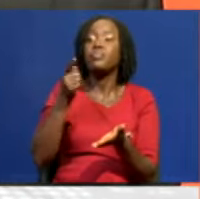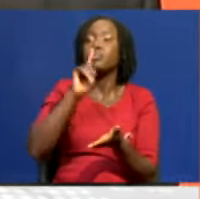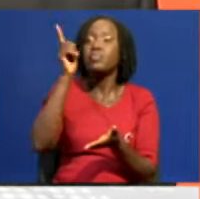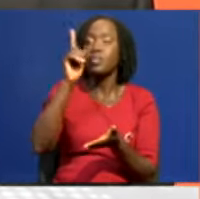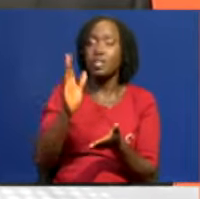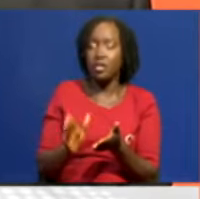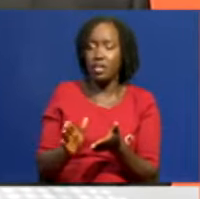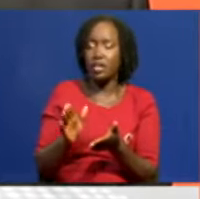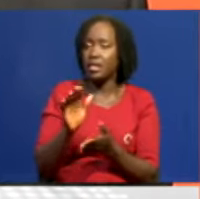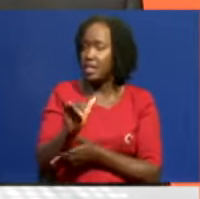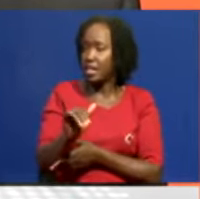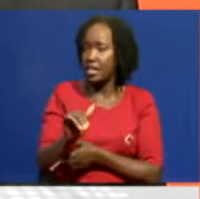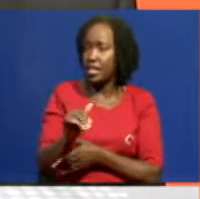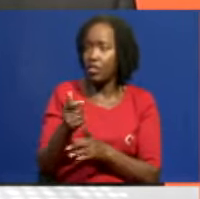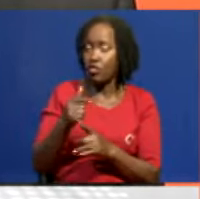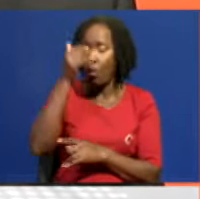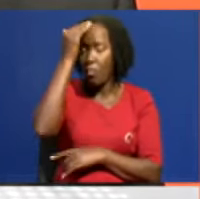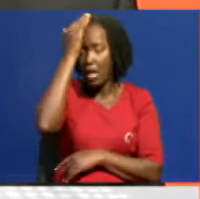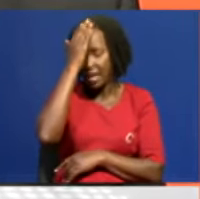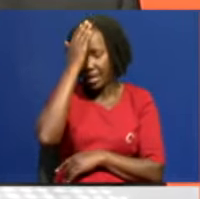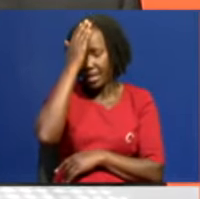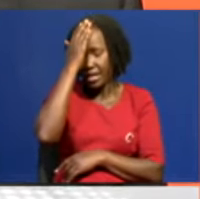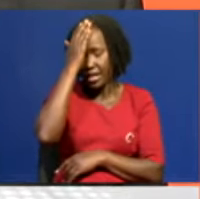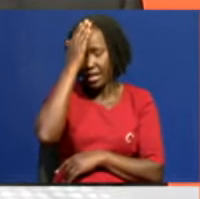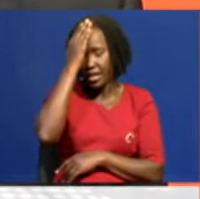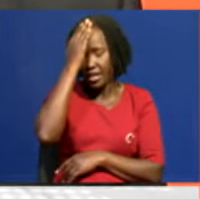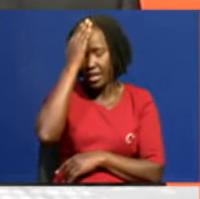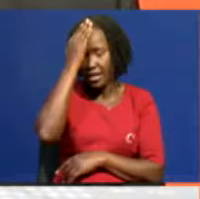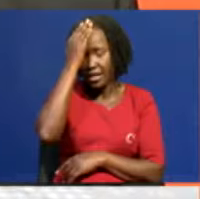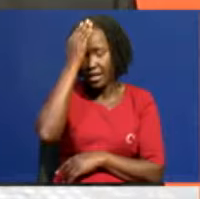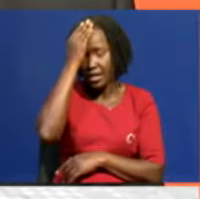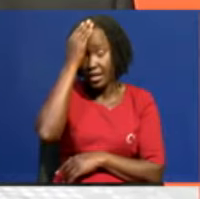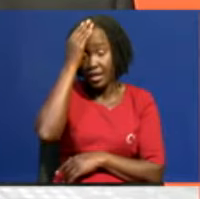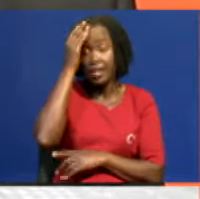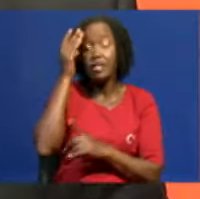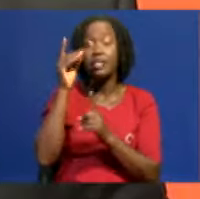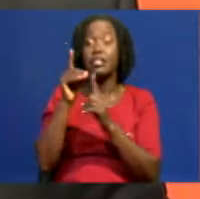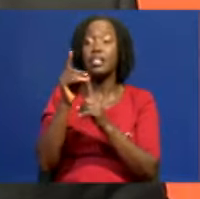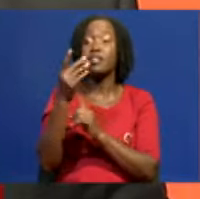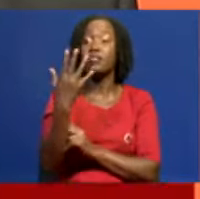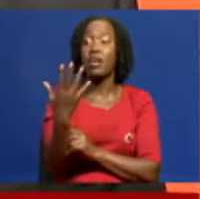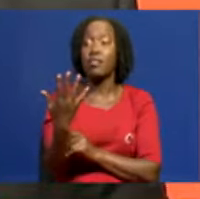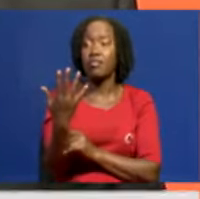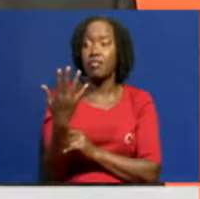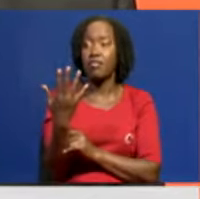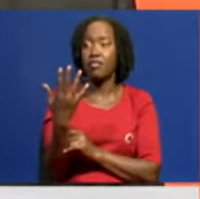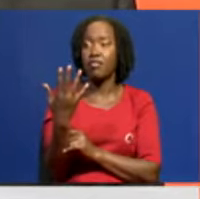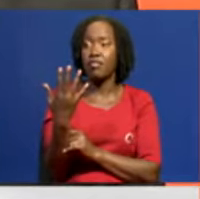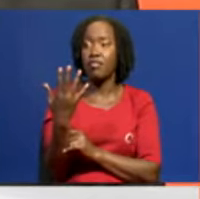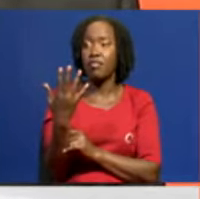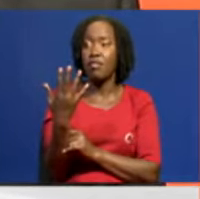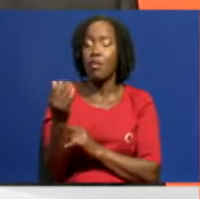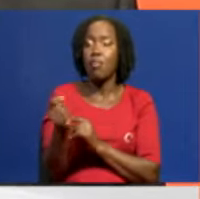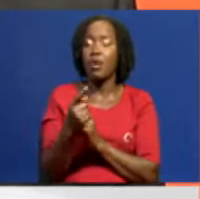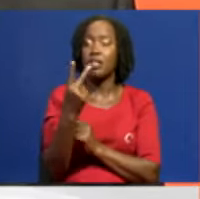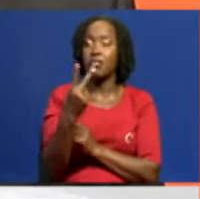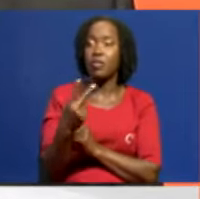Nairobi that from Monday, the fifth day of February